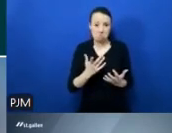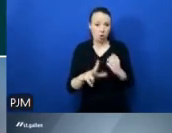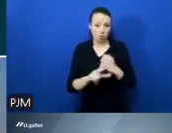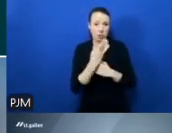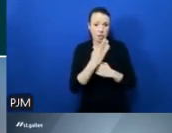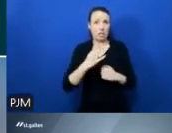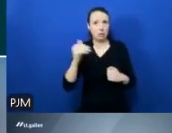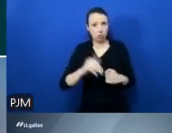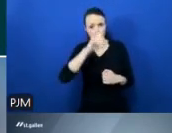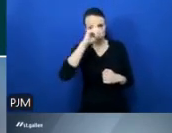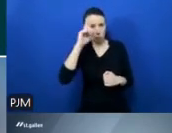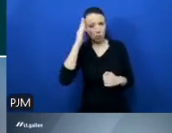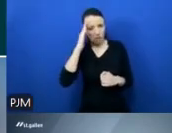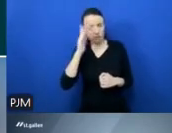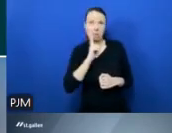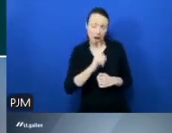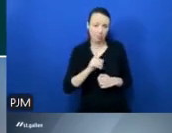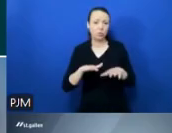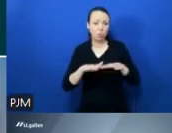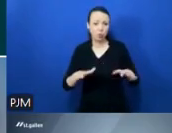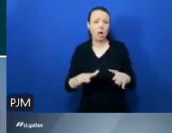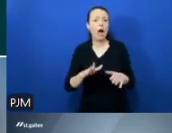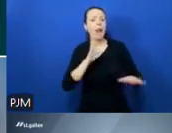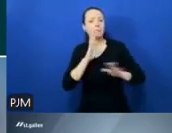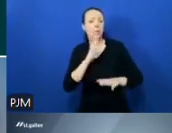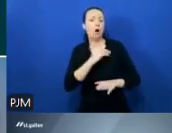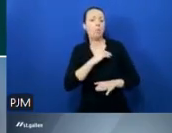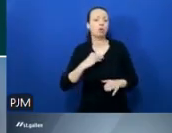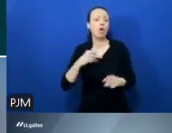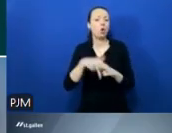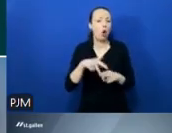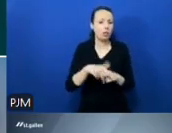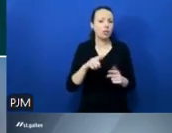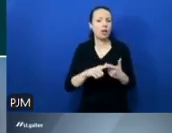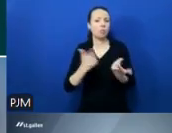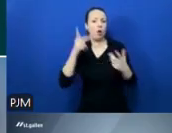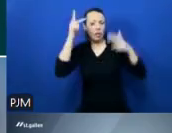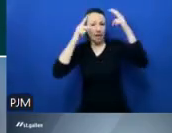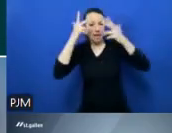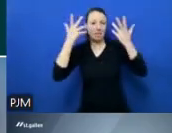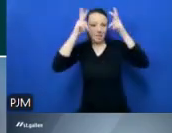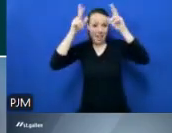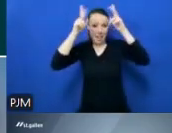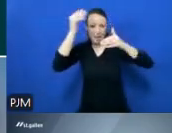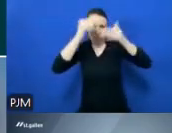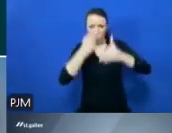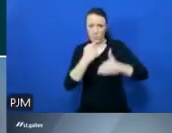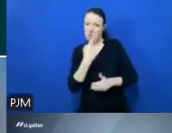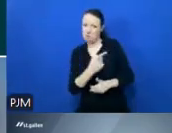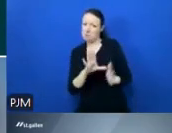it's quite a lot. It's a big city. It's like Konin in Poland. I would say Jelenia Góra, or